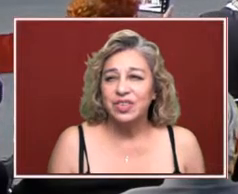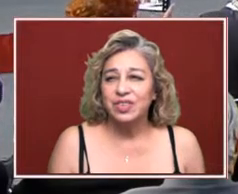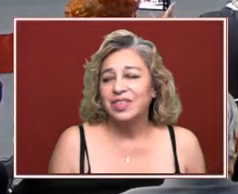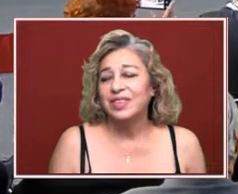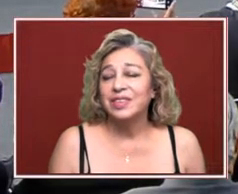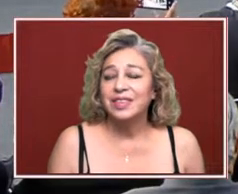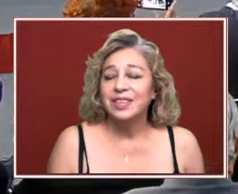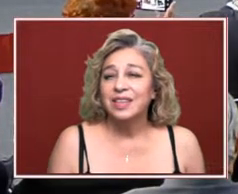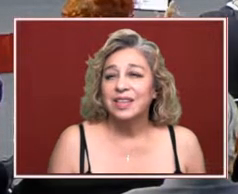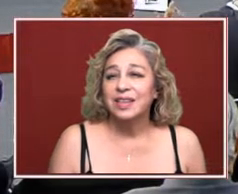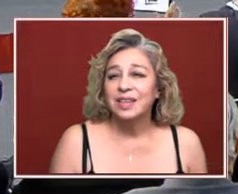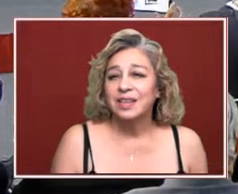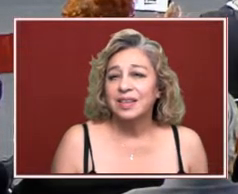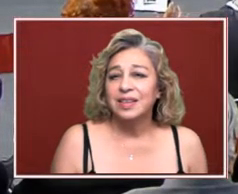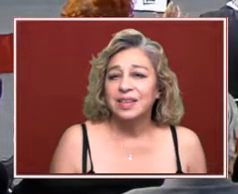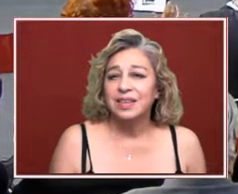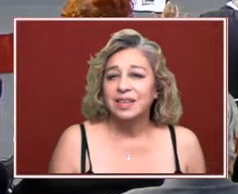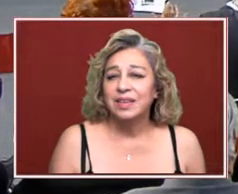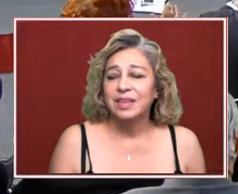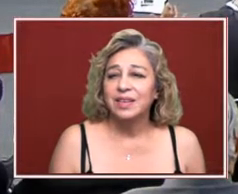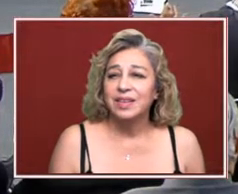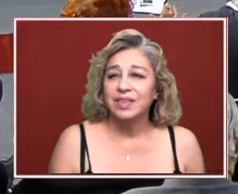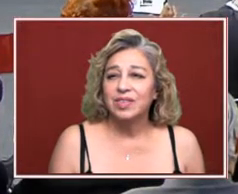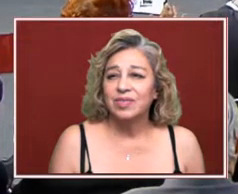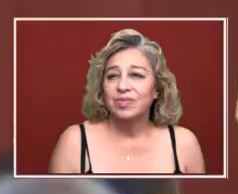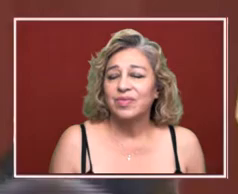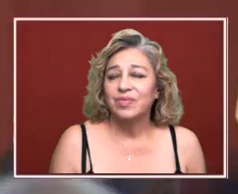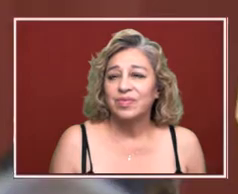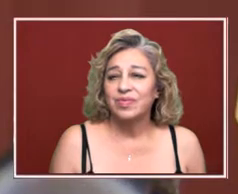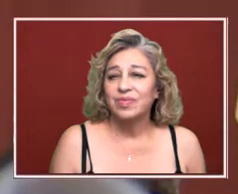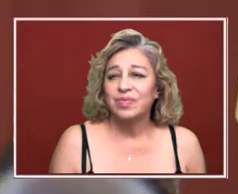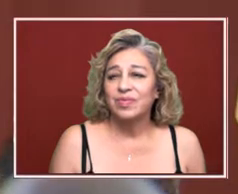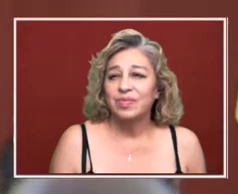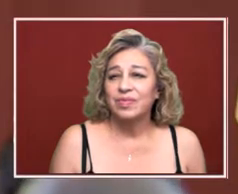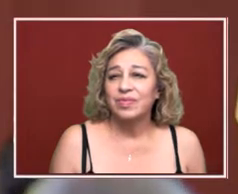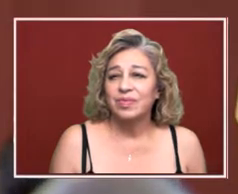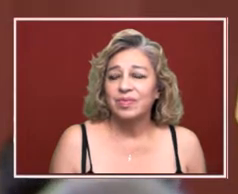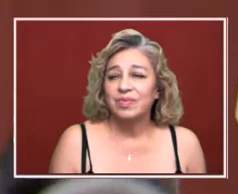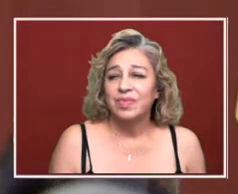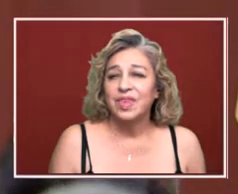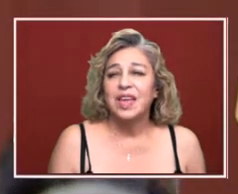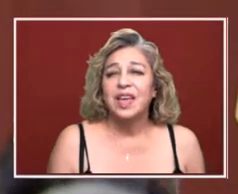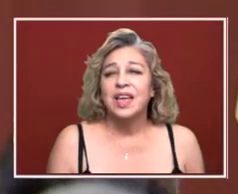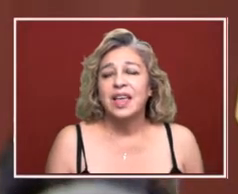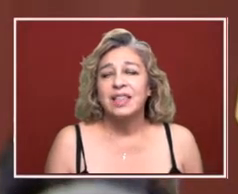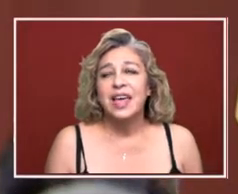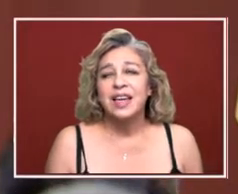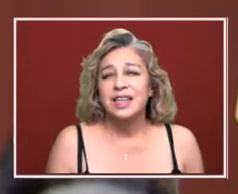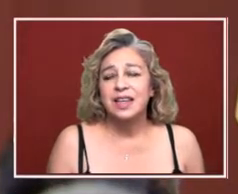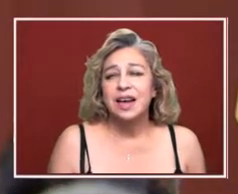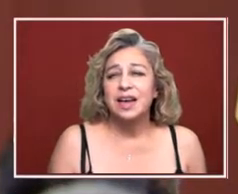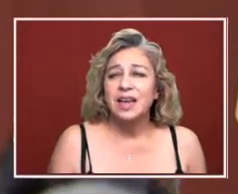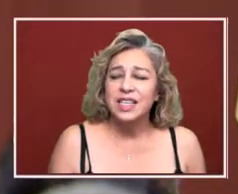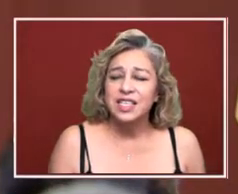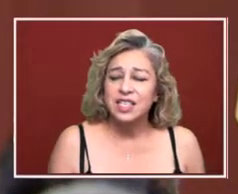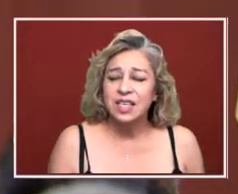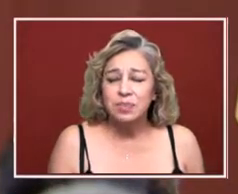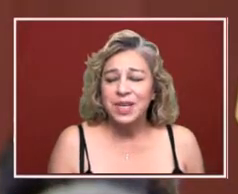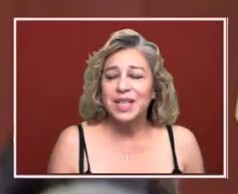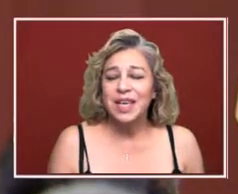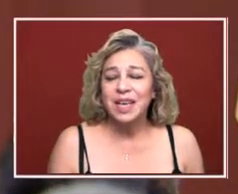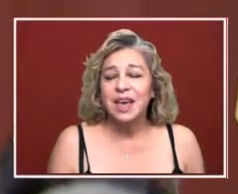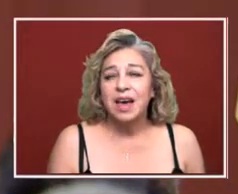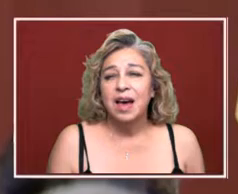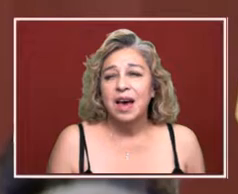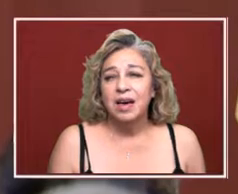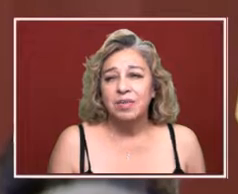porque se celebra a principios de año. That is